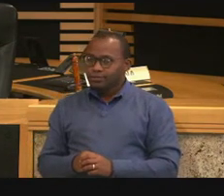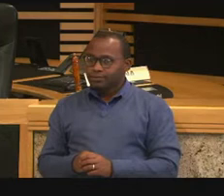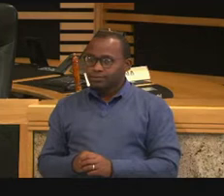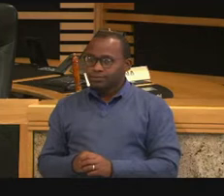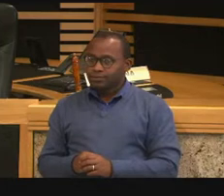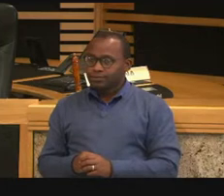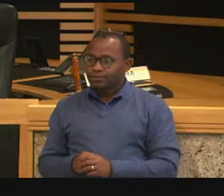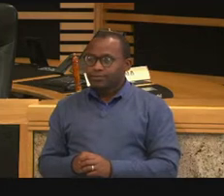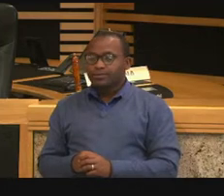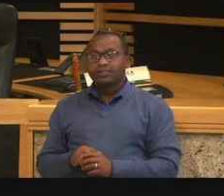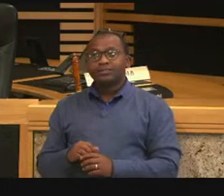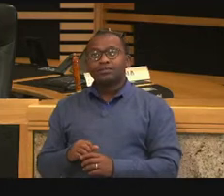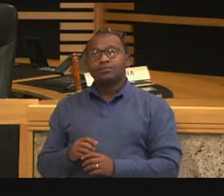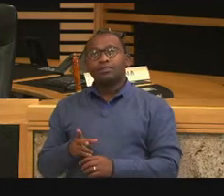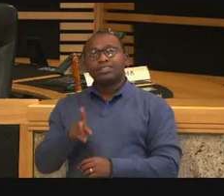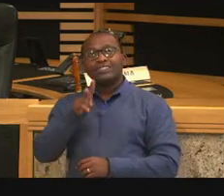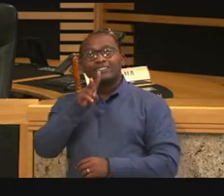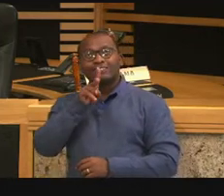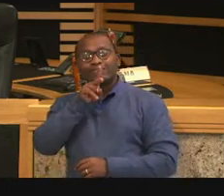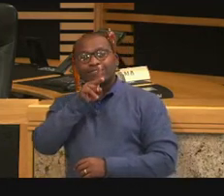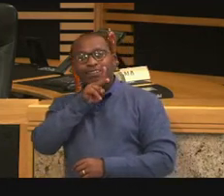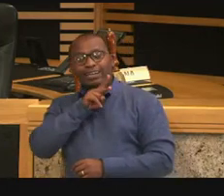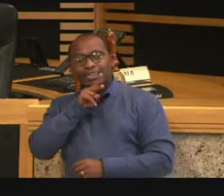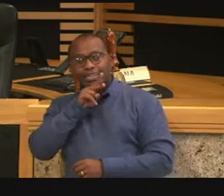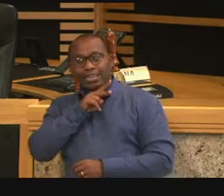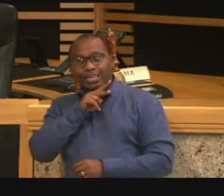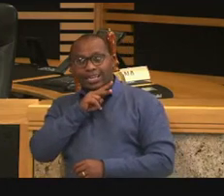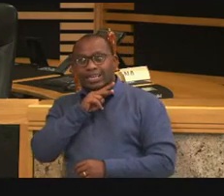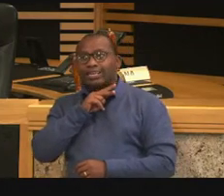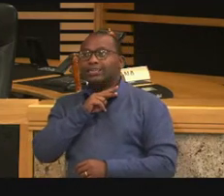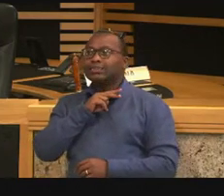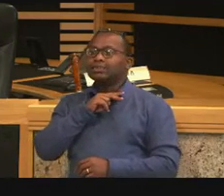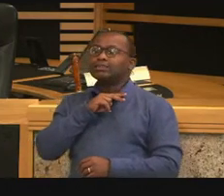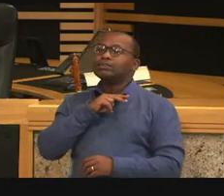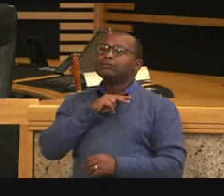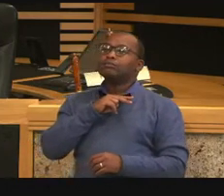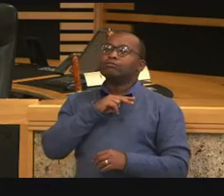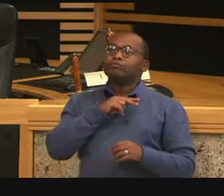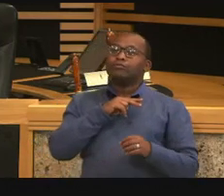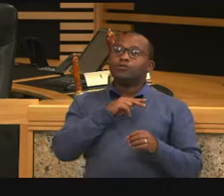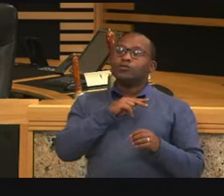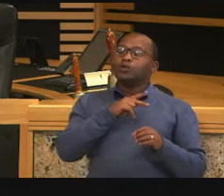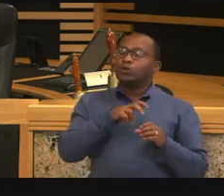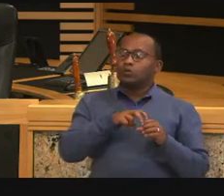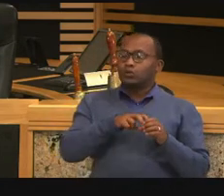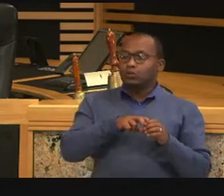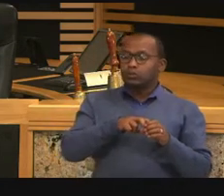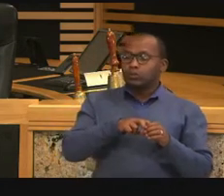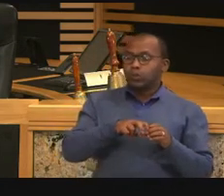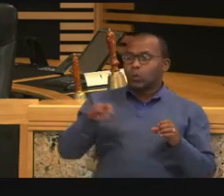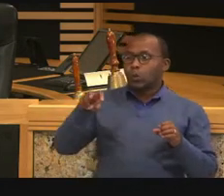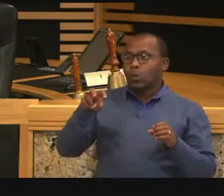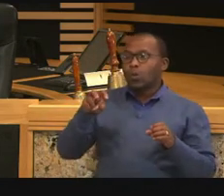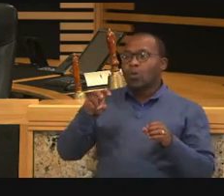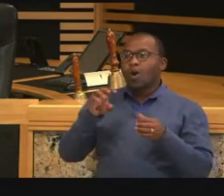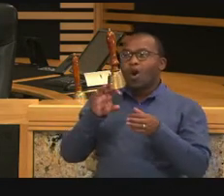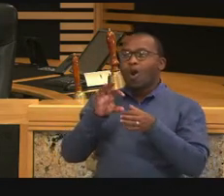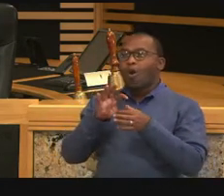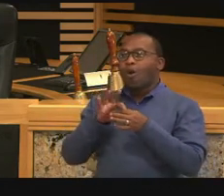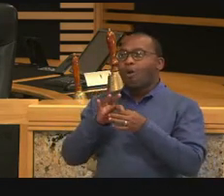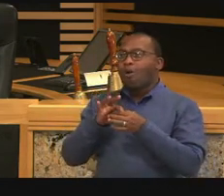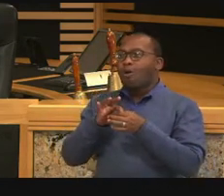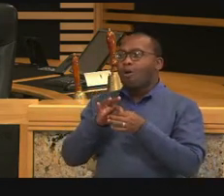on Fridays, they have to leave home, they have to leave to their respective homes earlier